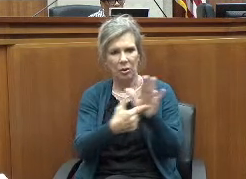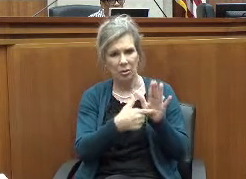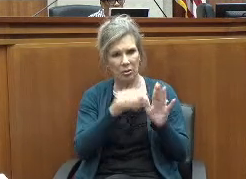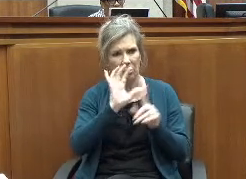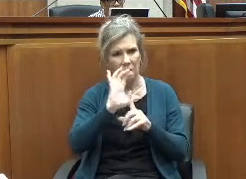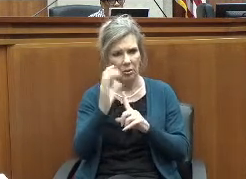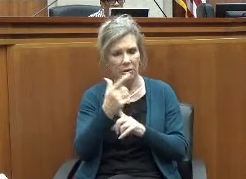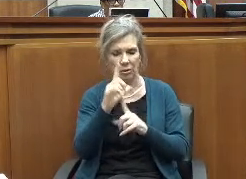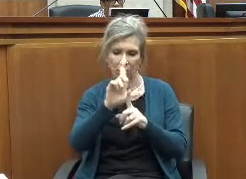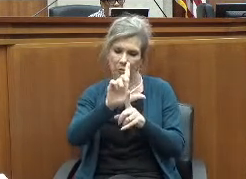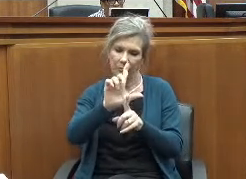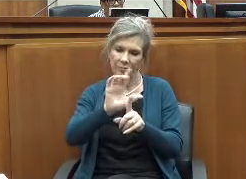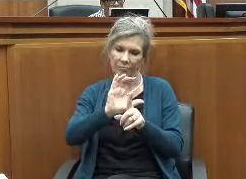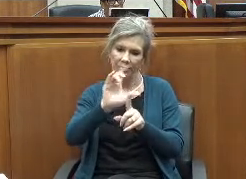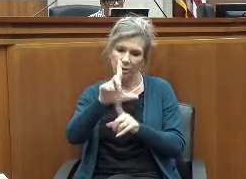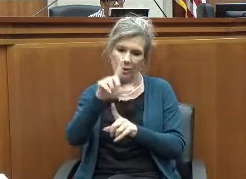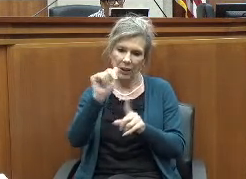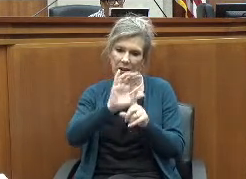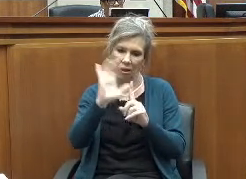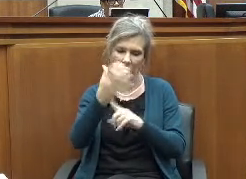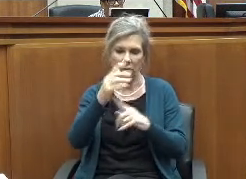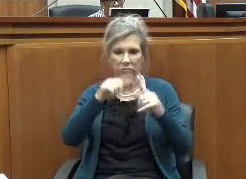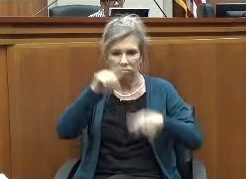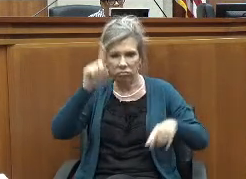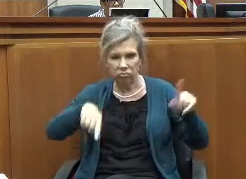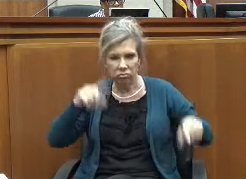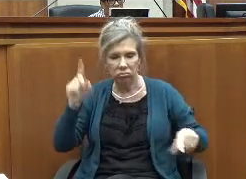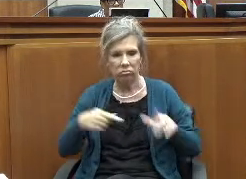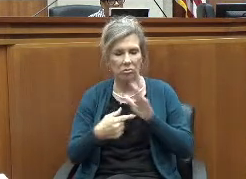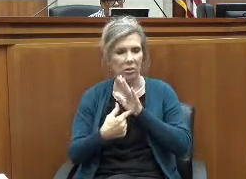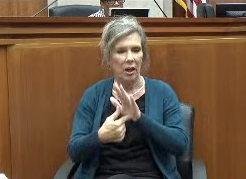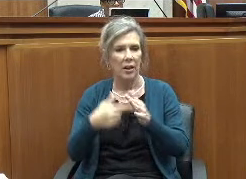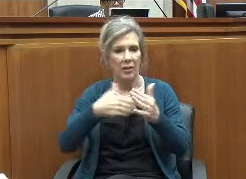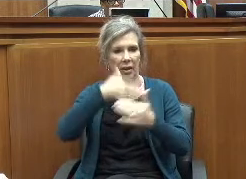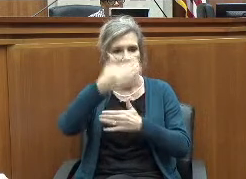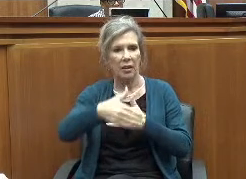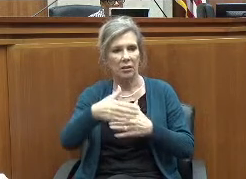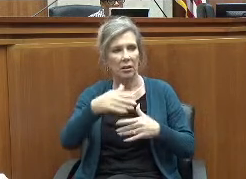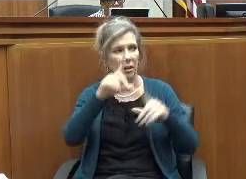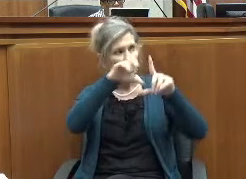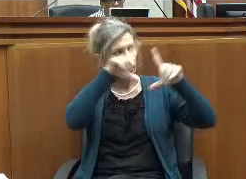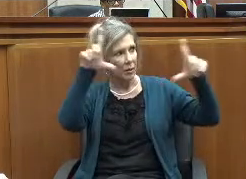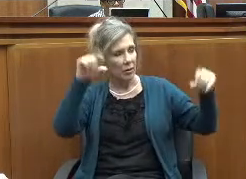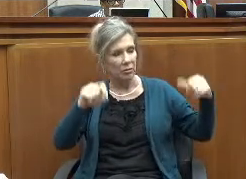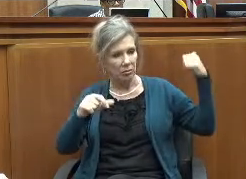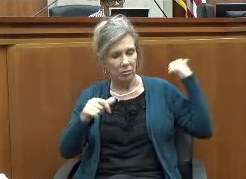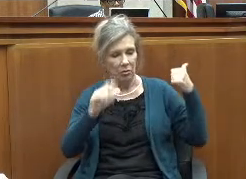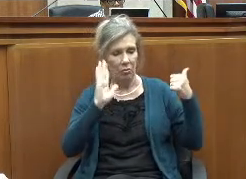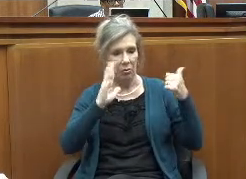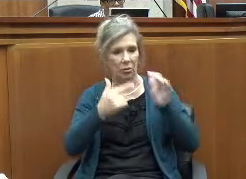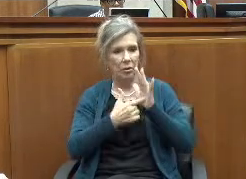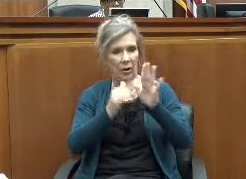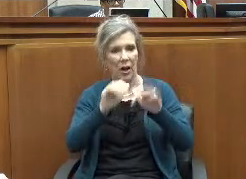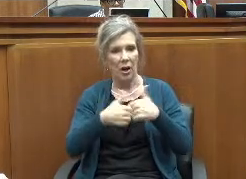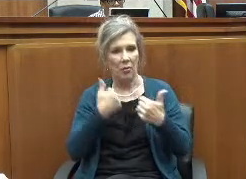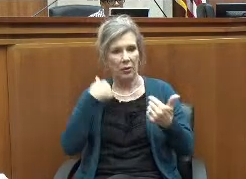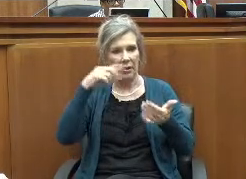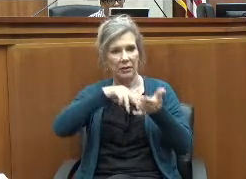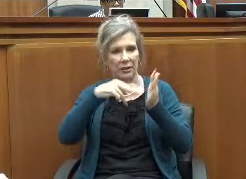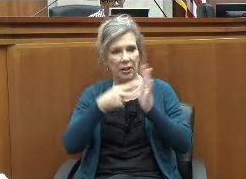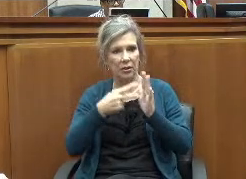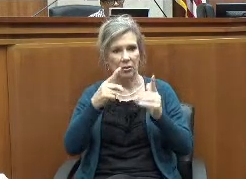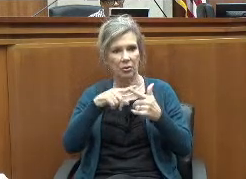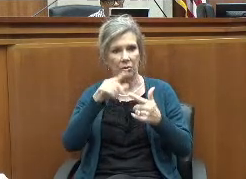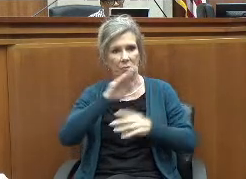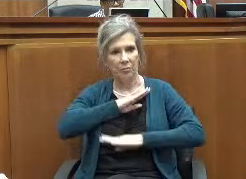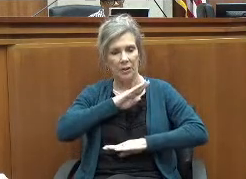populations, and our next slides outlining our school model will highlight how we intend to meet the needs of our students and provide